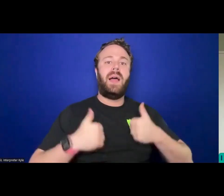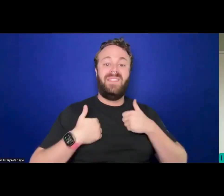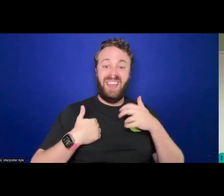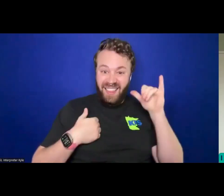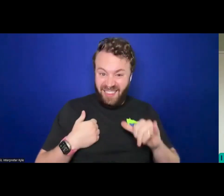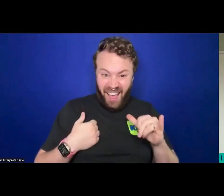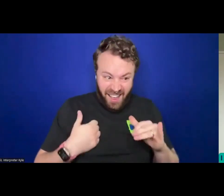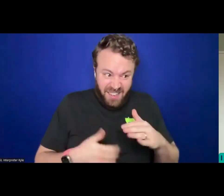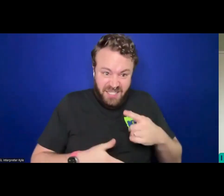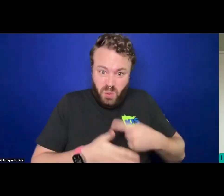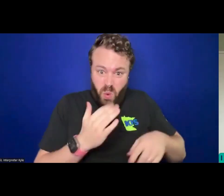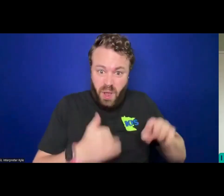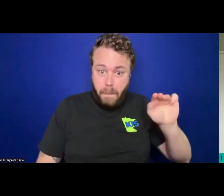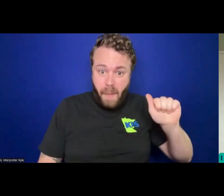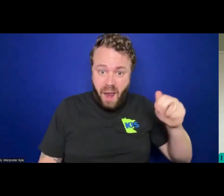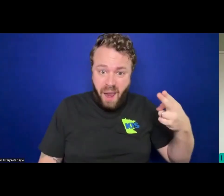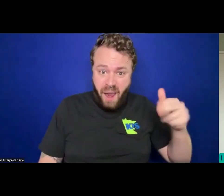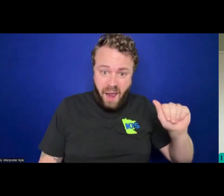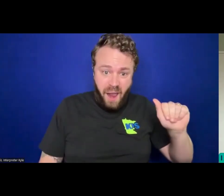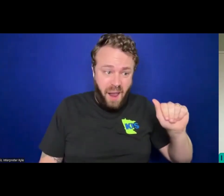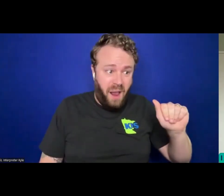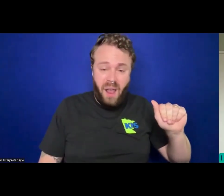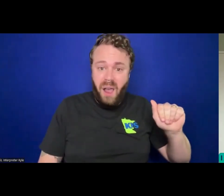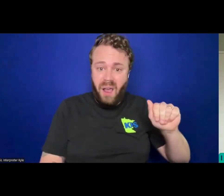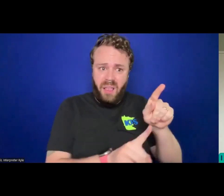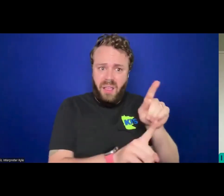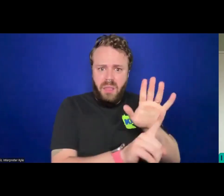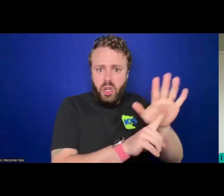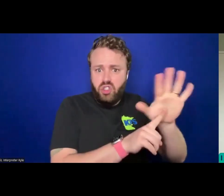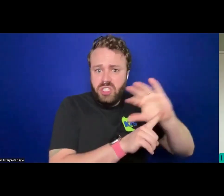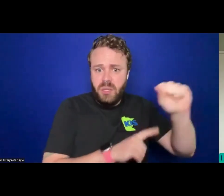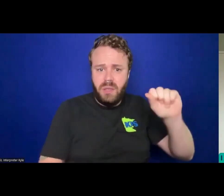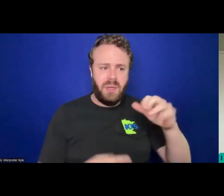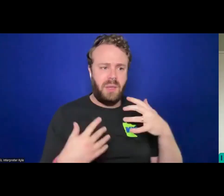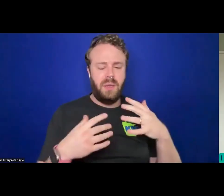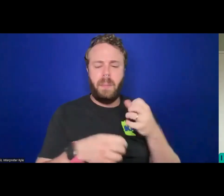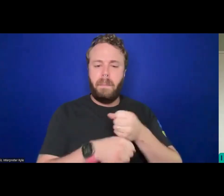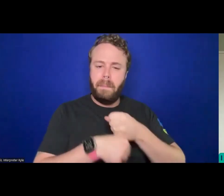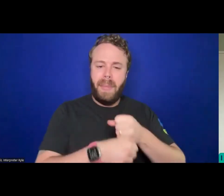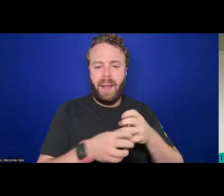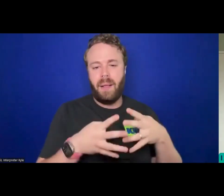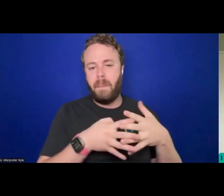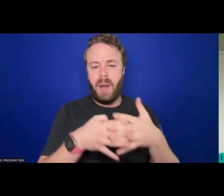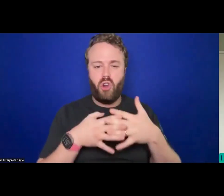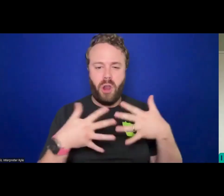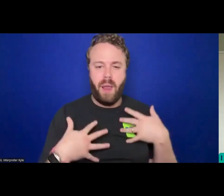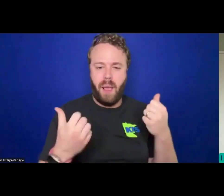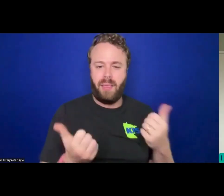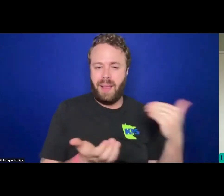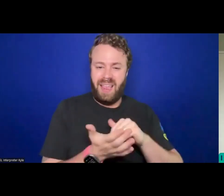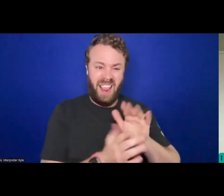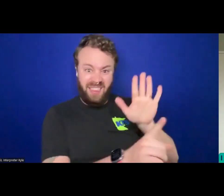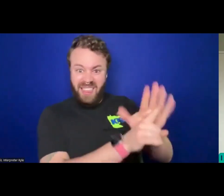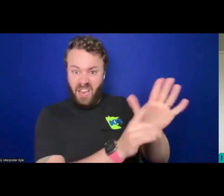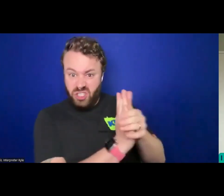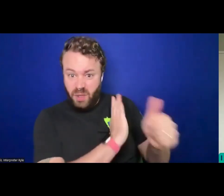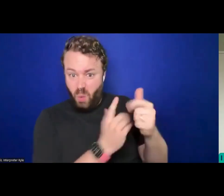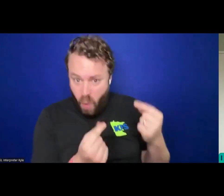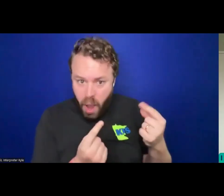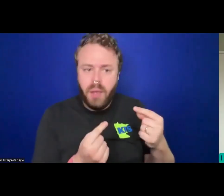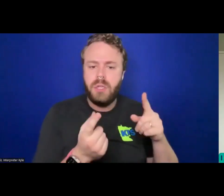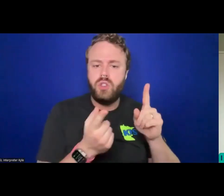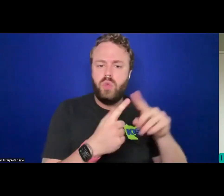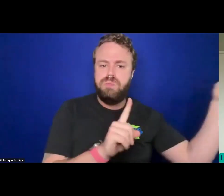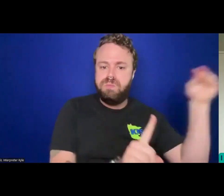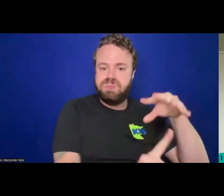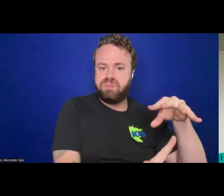example, is incredible at storytelling, at charisma, at humanizing health challenges. People make health